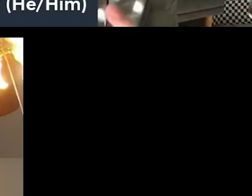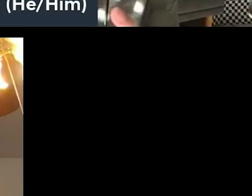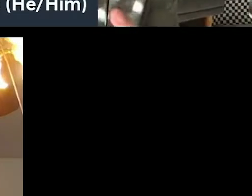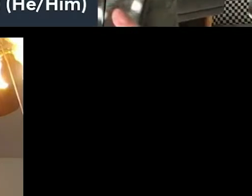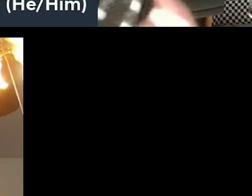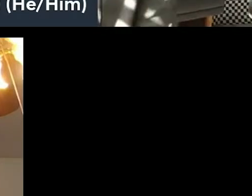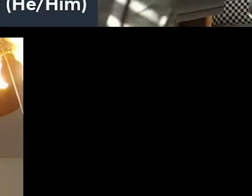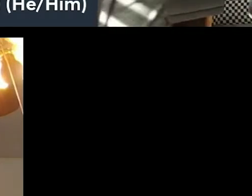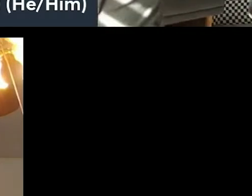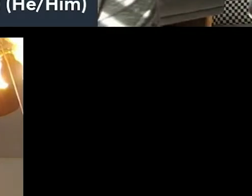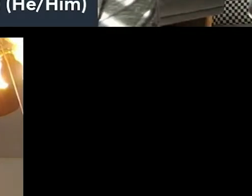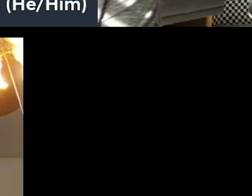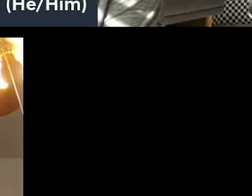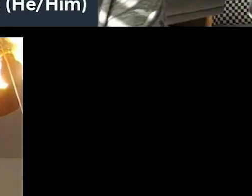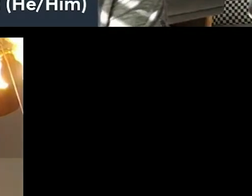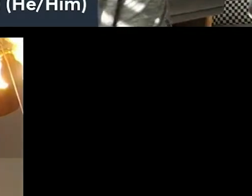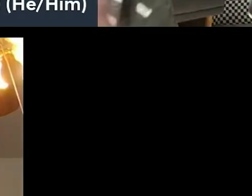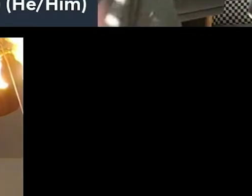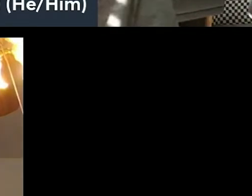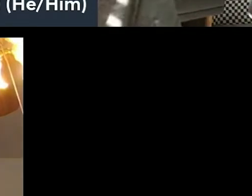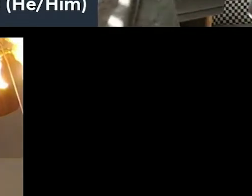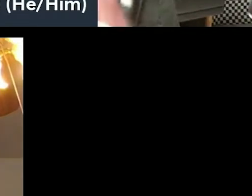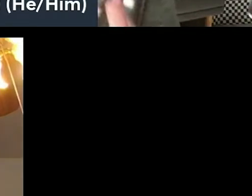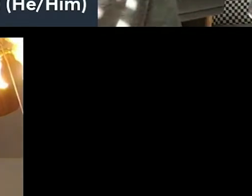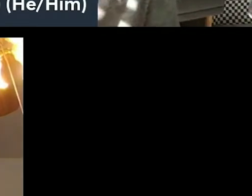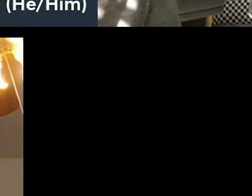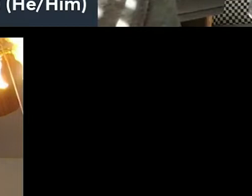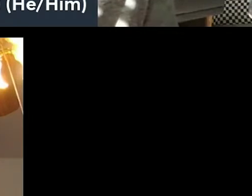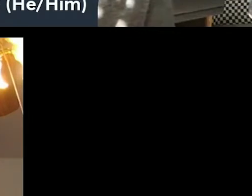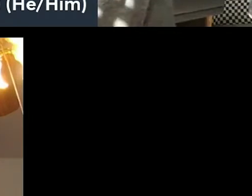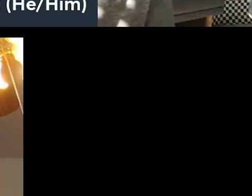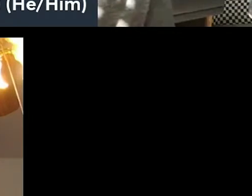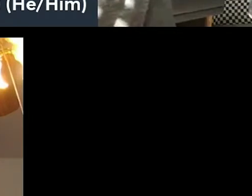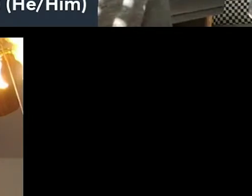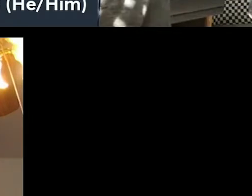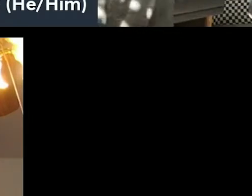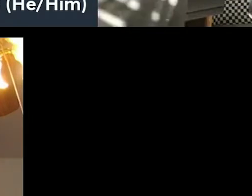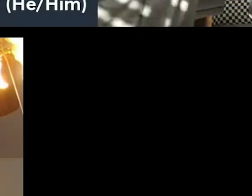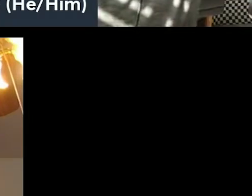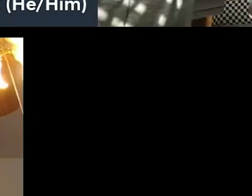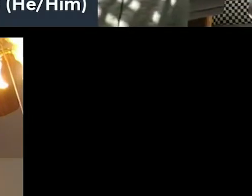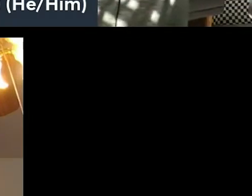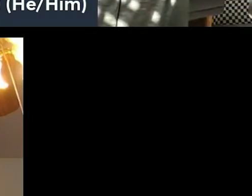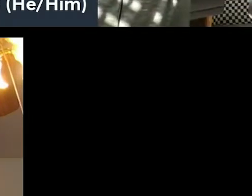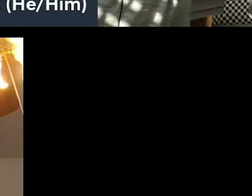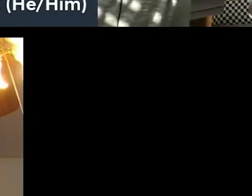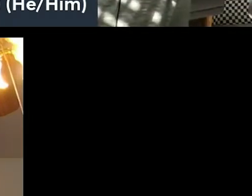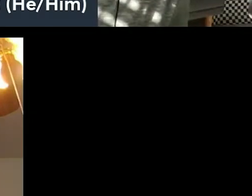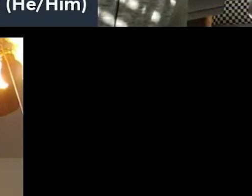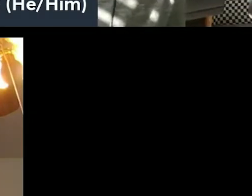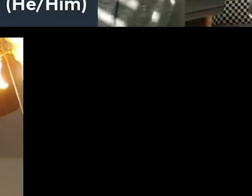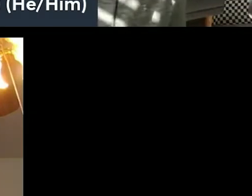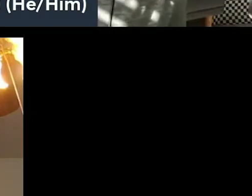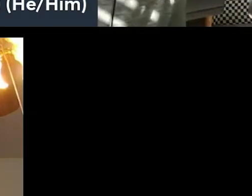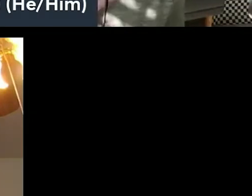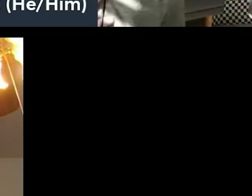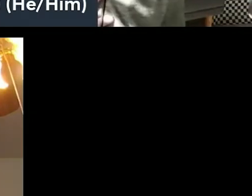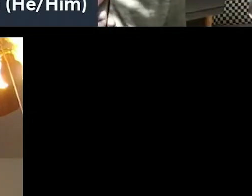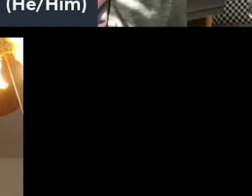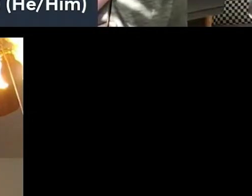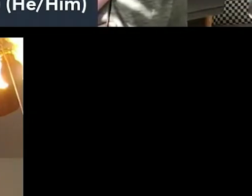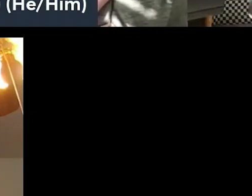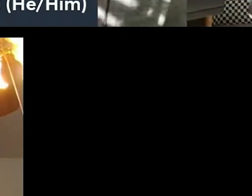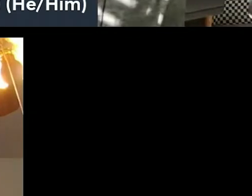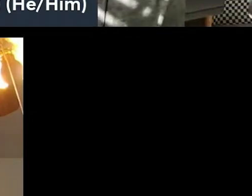the show within the show. The AMster and the Brits Code Corner. We take over AWS On Air, and we bring you code. I'm